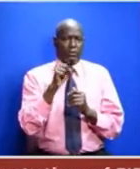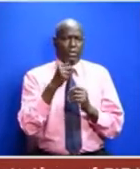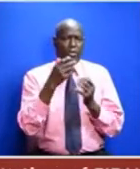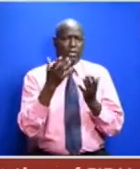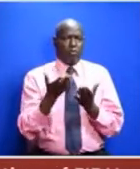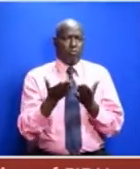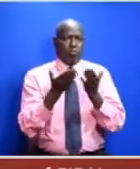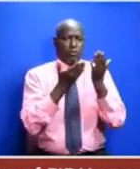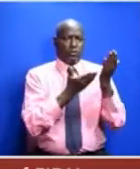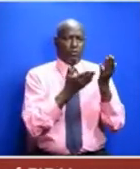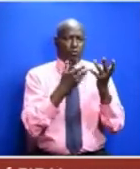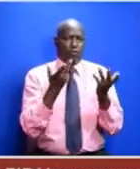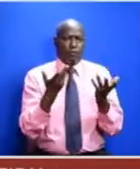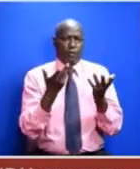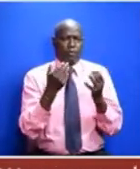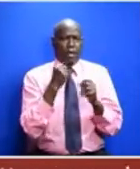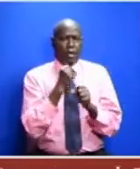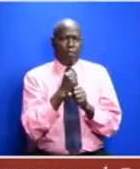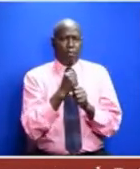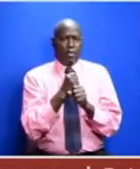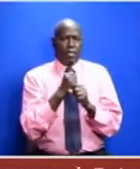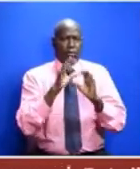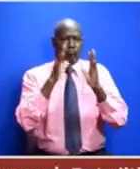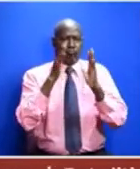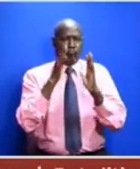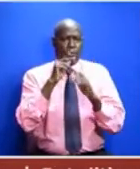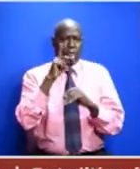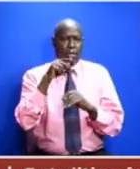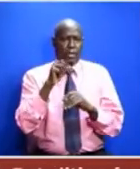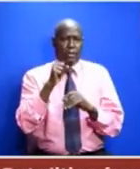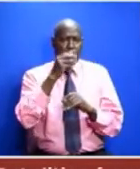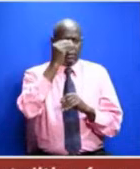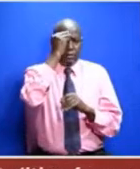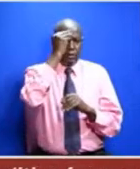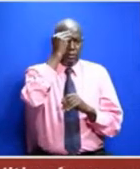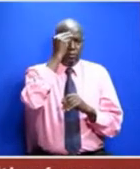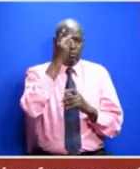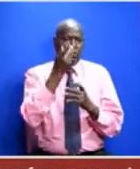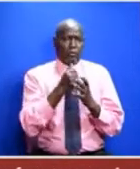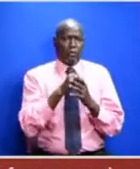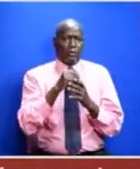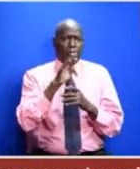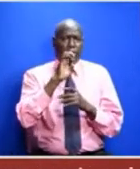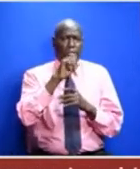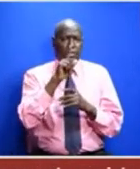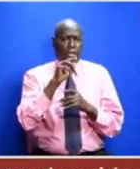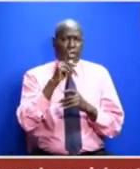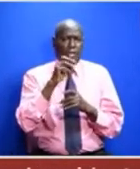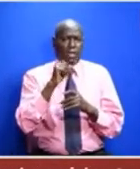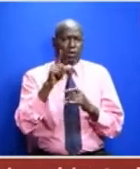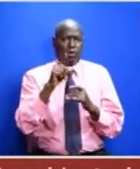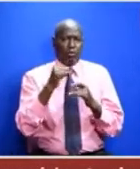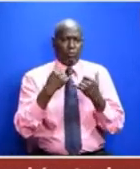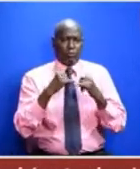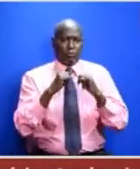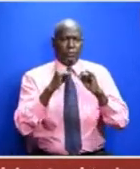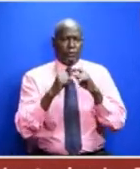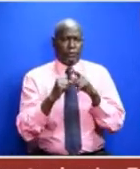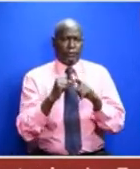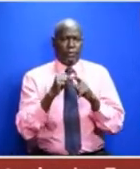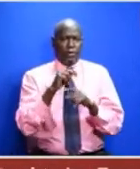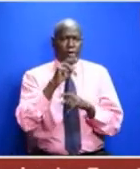labor. Gachagua also commended the Cabinet Secretary of Education, Ezekiel Mashogu, for championing the implementation